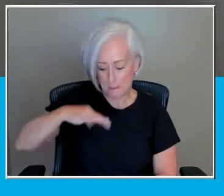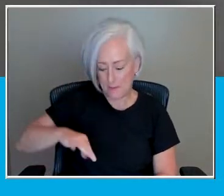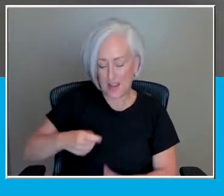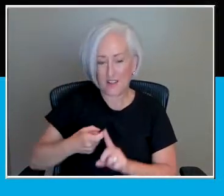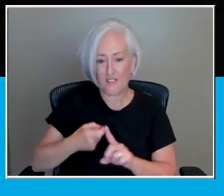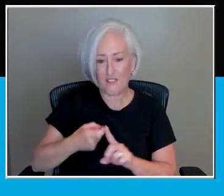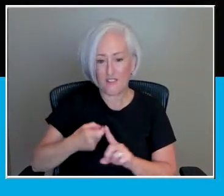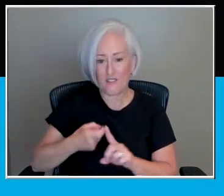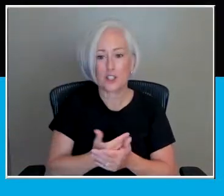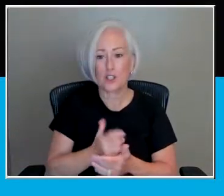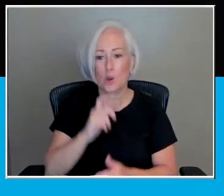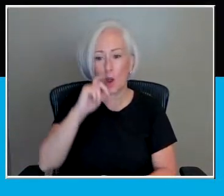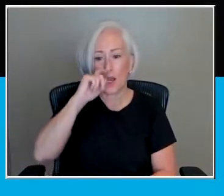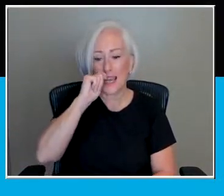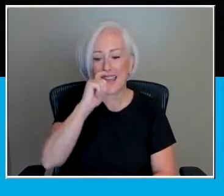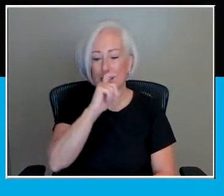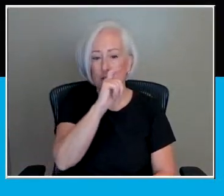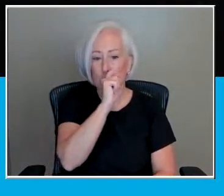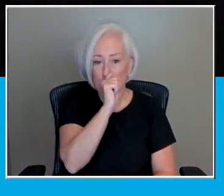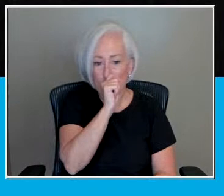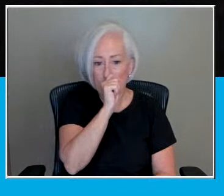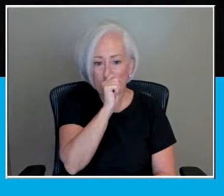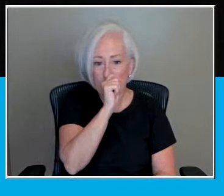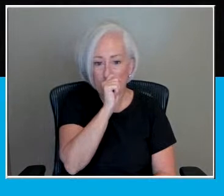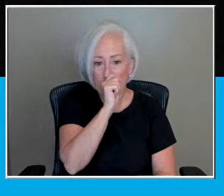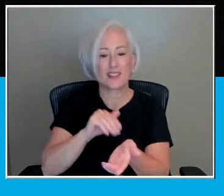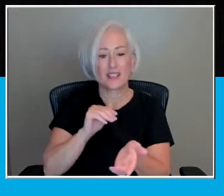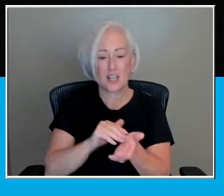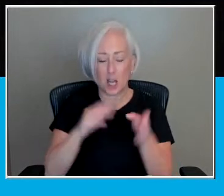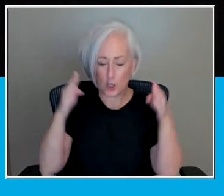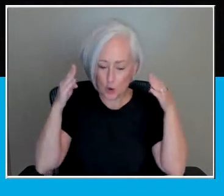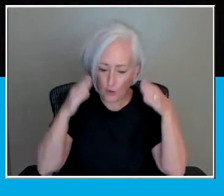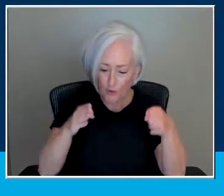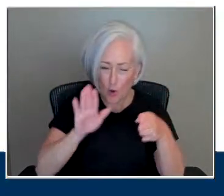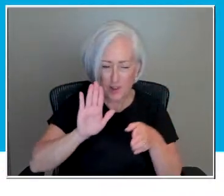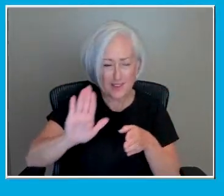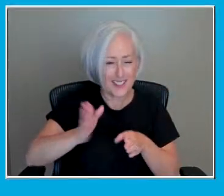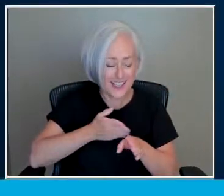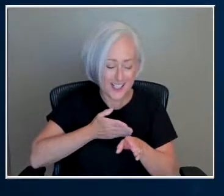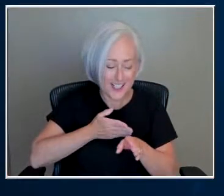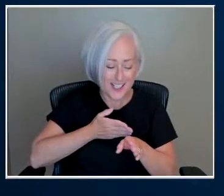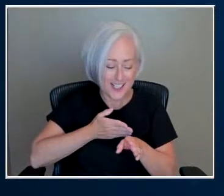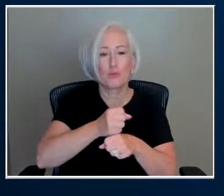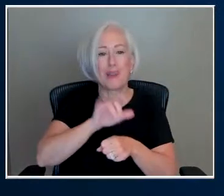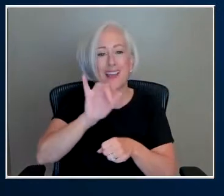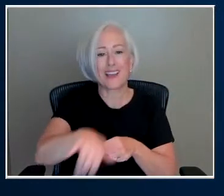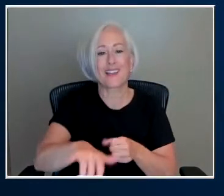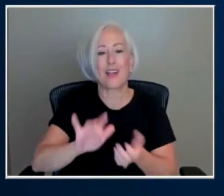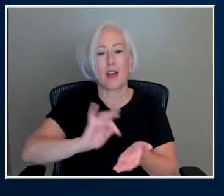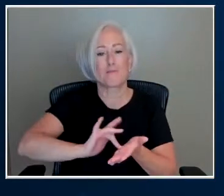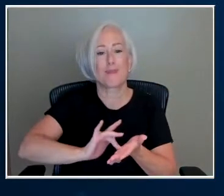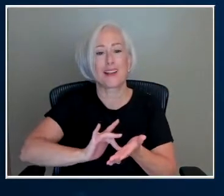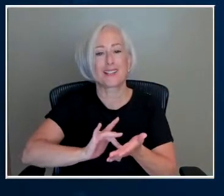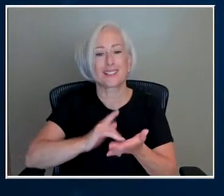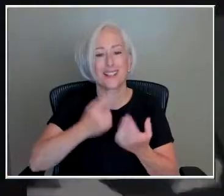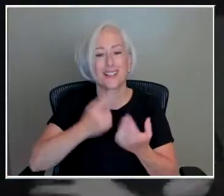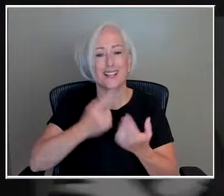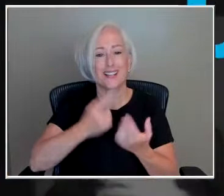nasal spray? And meet the doctor who dedicated his whole career to making the drug a reality. Monday at 8.